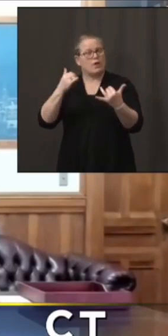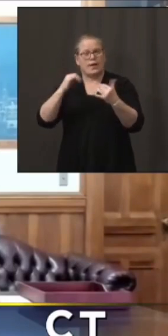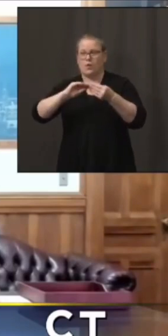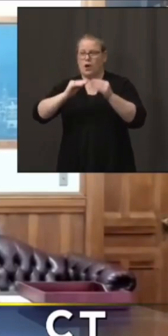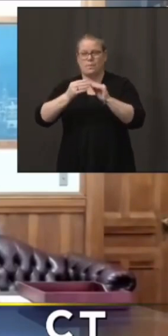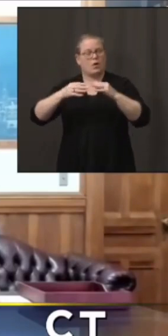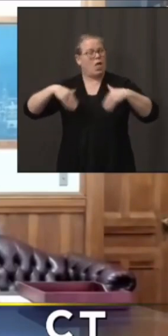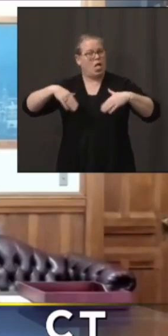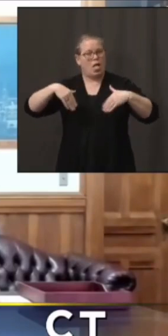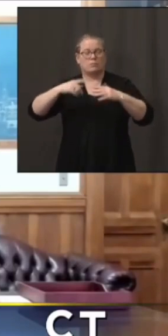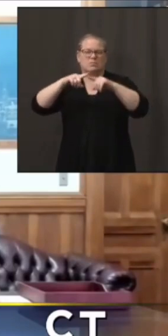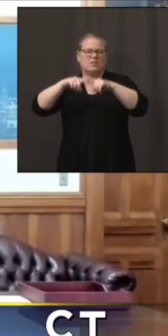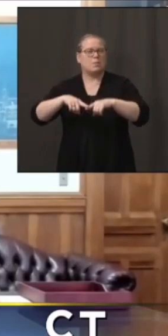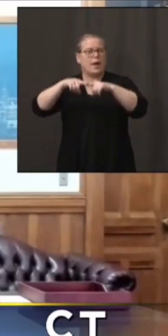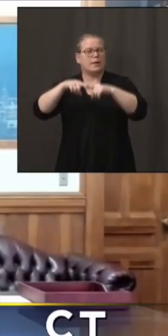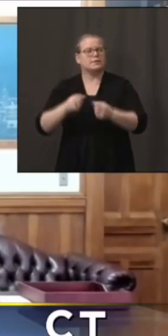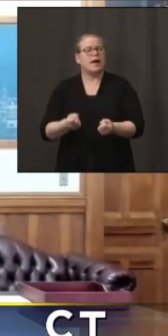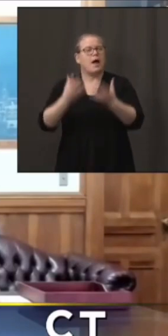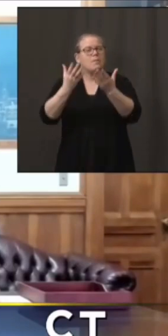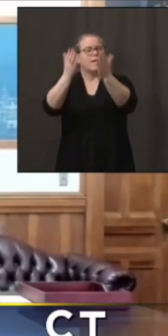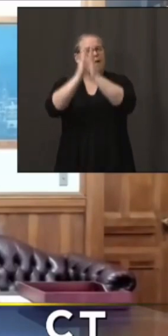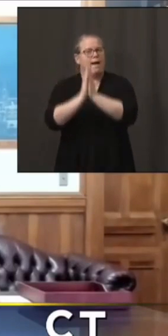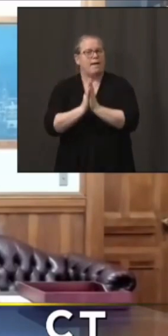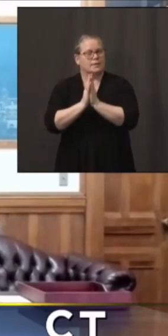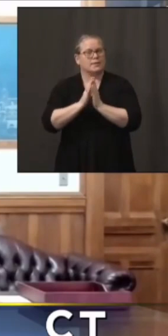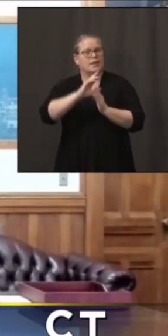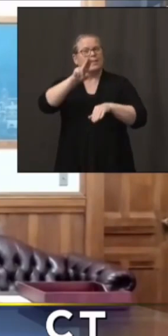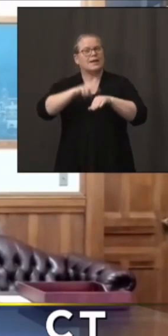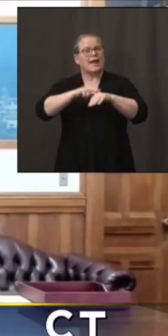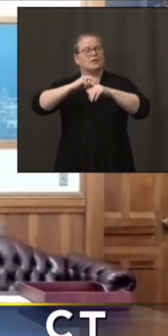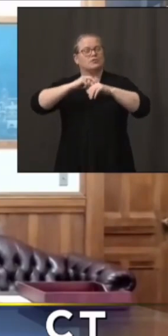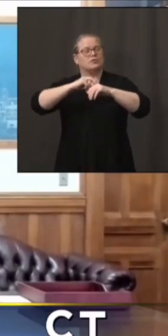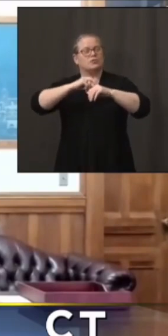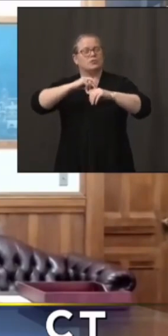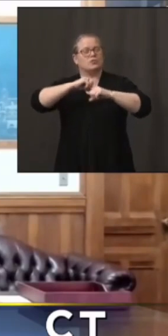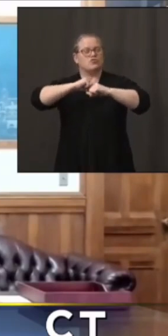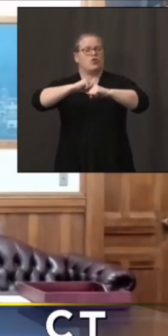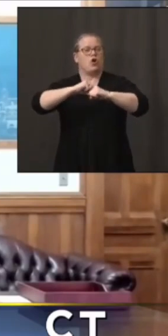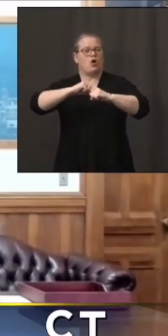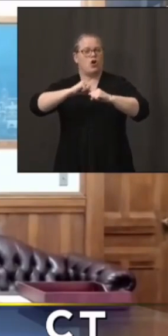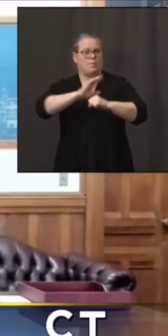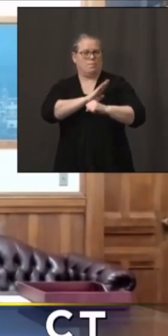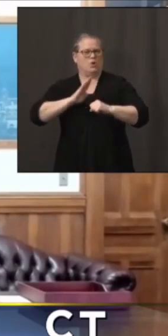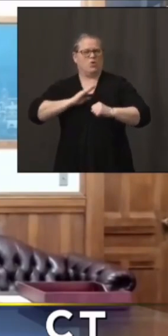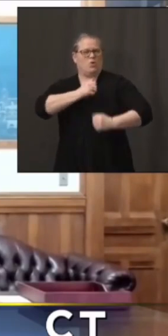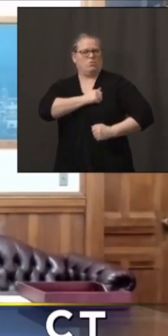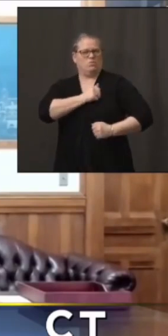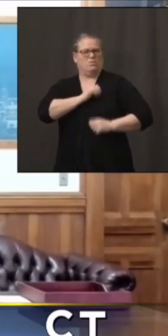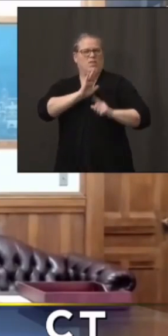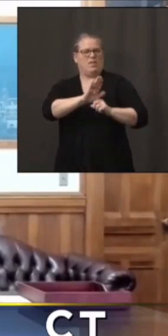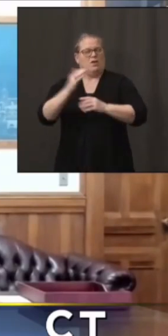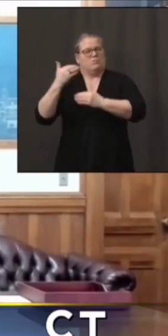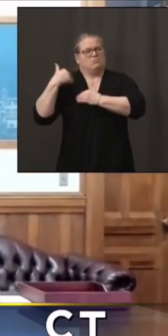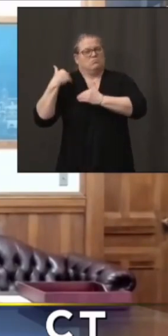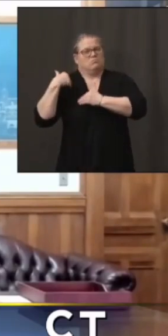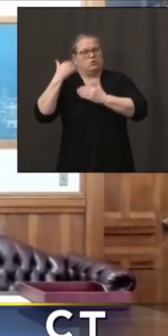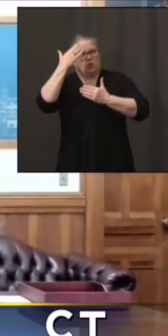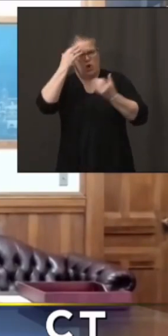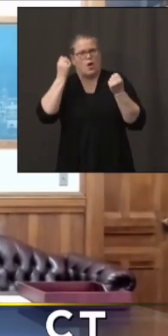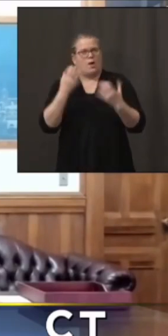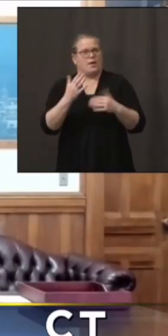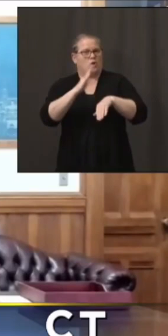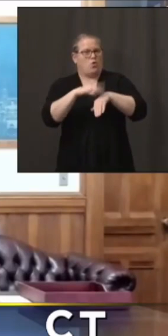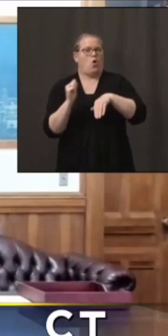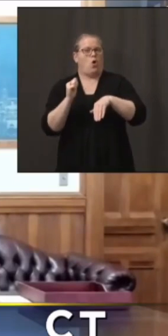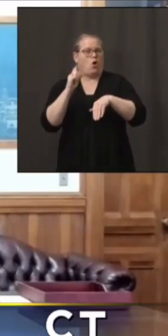ask that's made by the National Guard Bureau. And is the Guard also on standby to protect